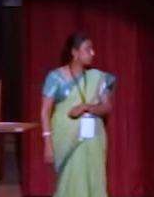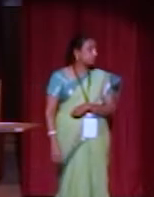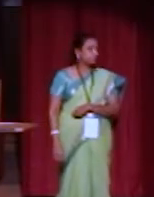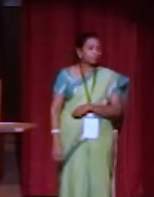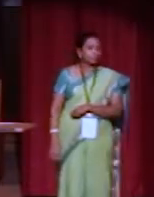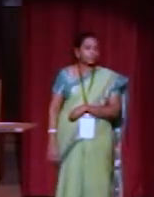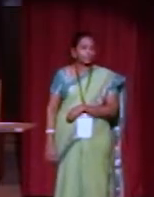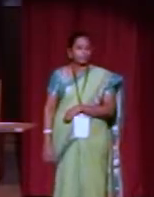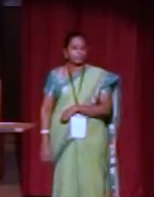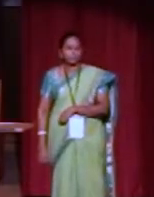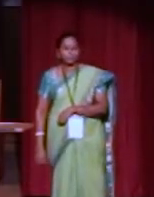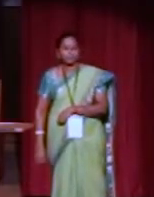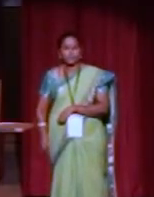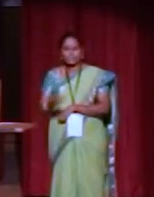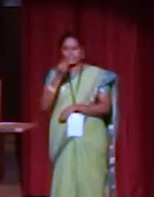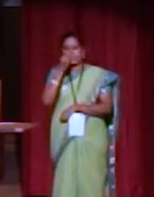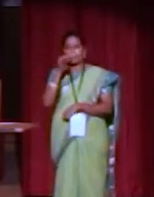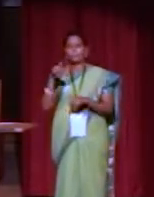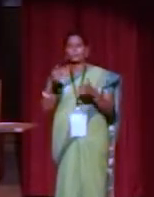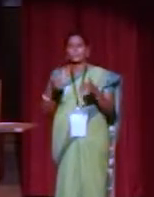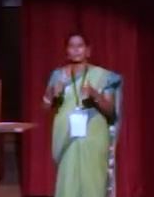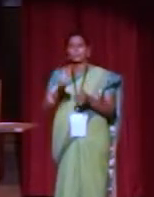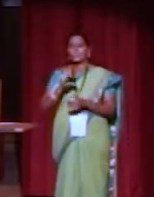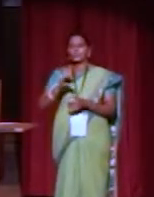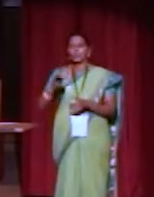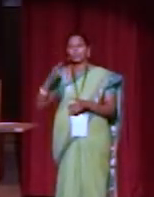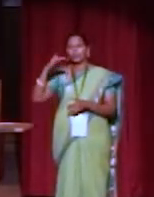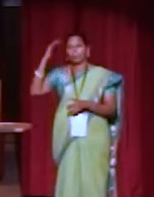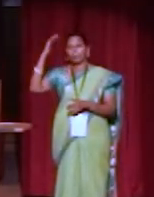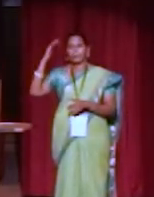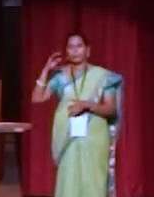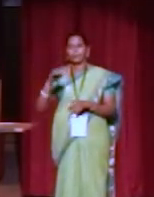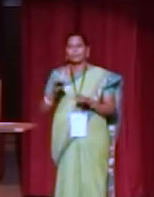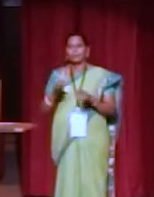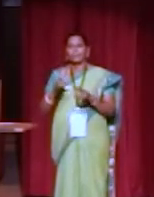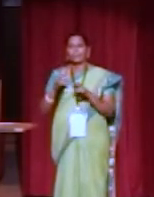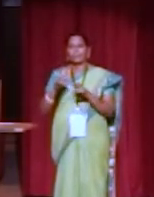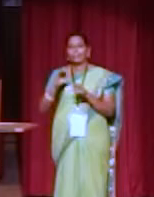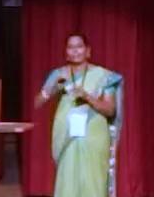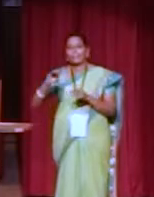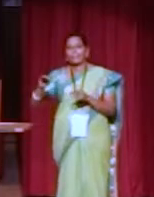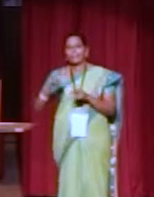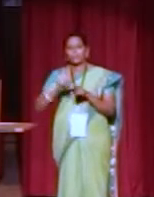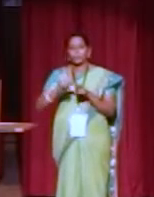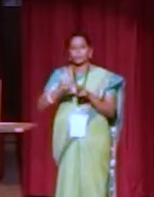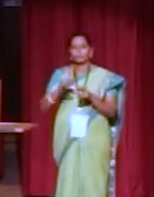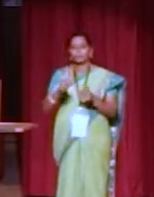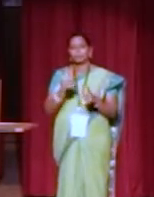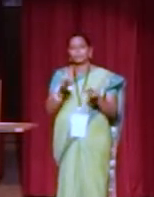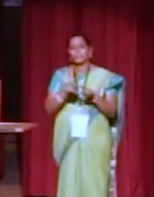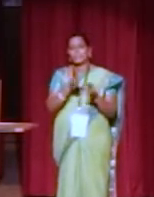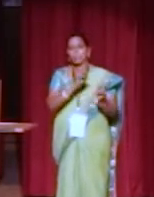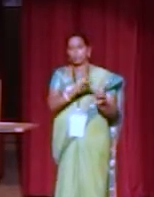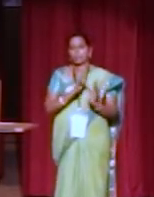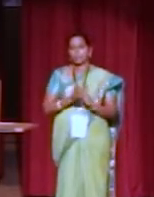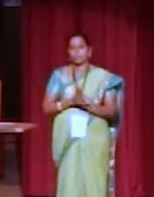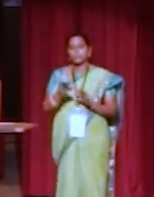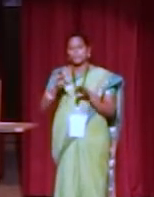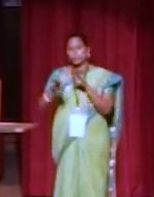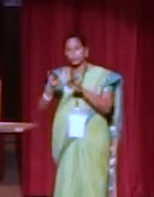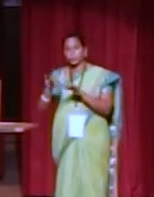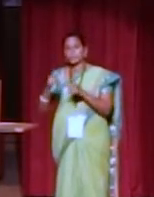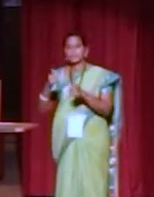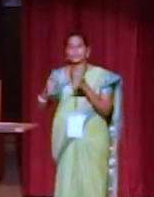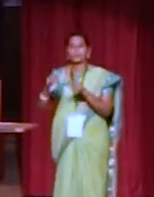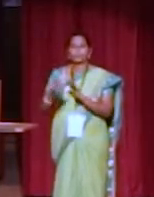Okay, so this is a simple game where small or big, the kid chooses which game to play. The biggest card wins or smallest card wins. choice is the